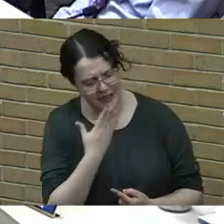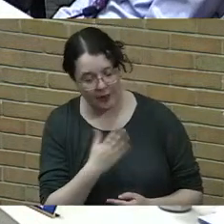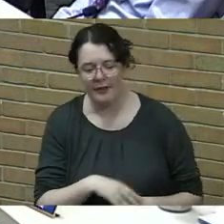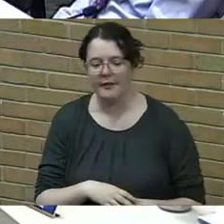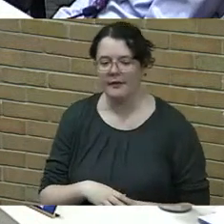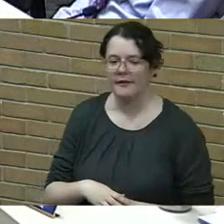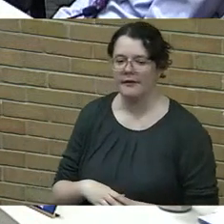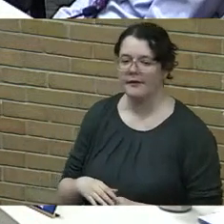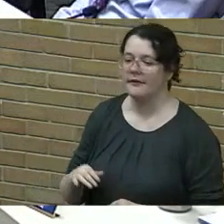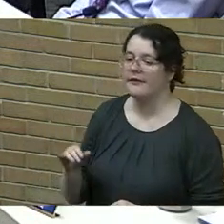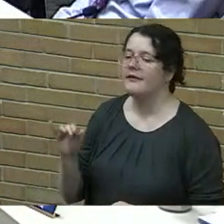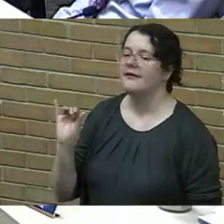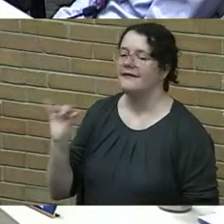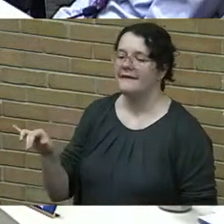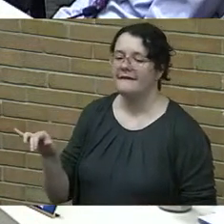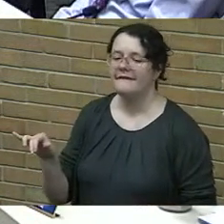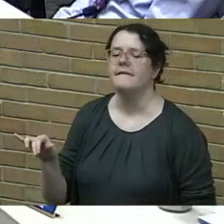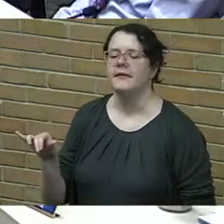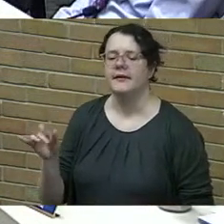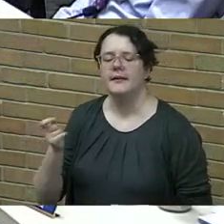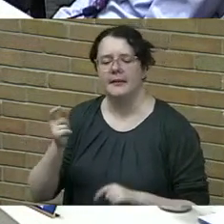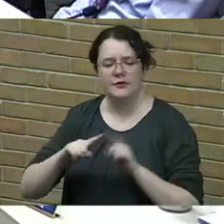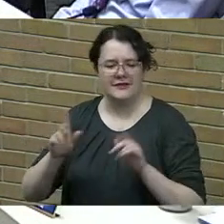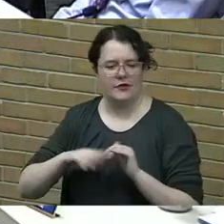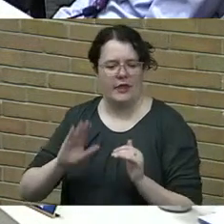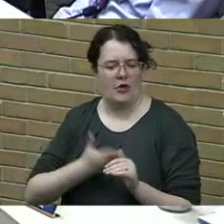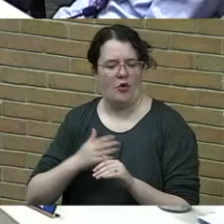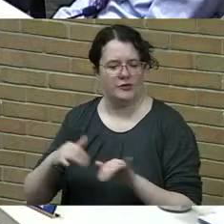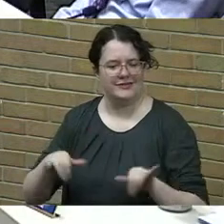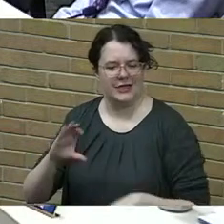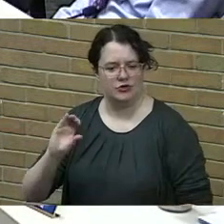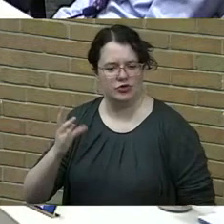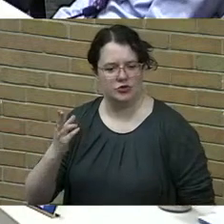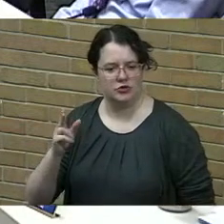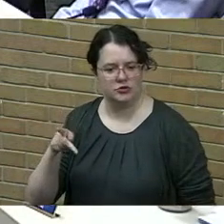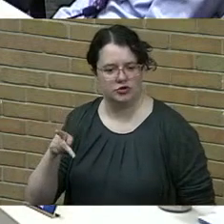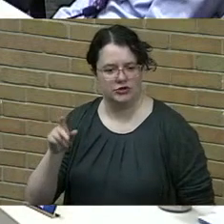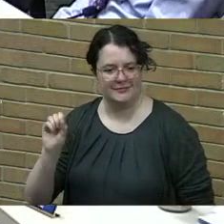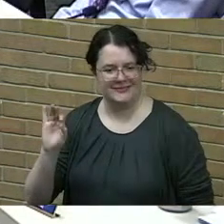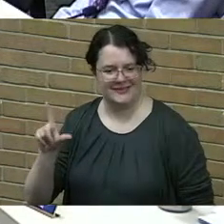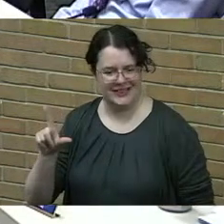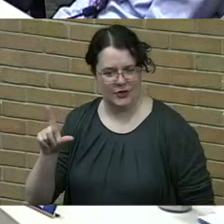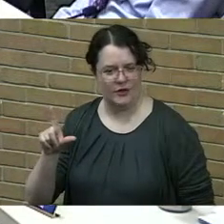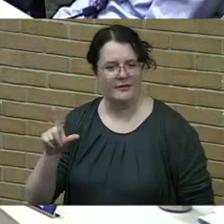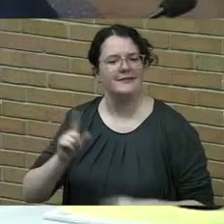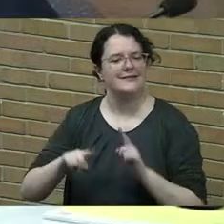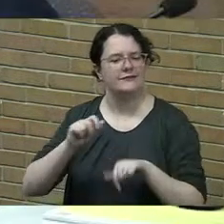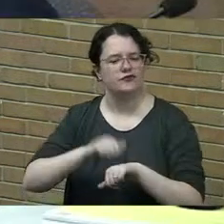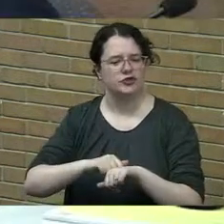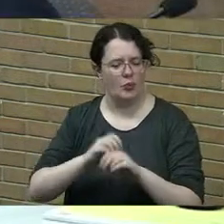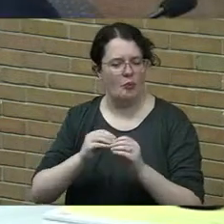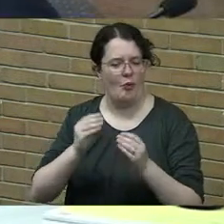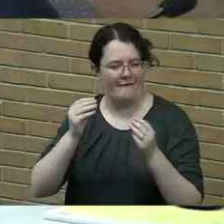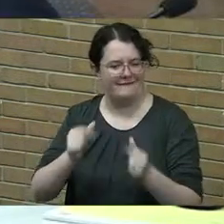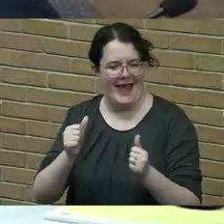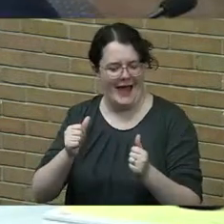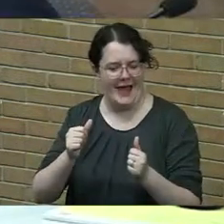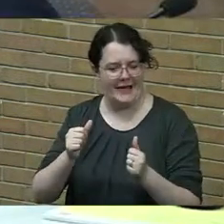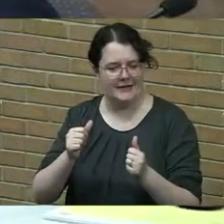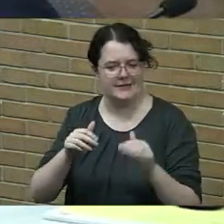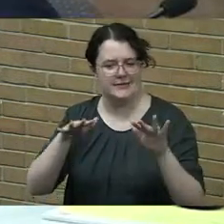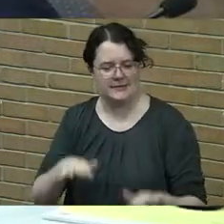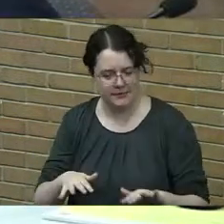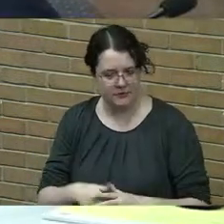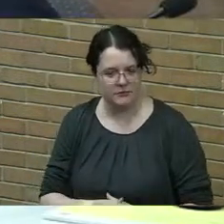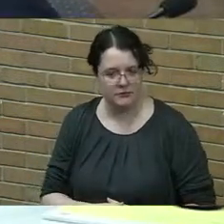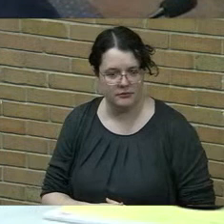proprietary, very similar to our standard chip seal product. It's just a bigger stone, is my understanding, and sets faster. I don't know if the county's used this before, but